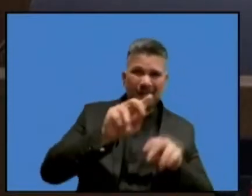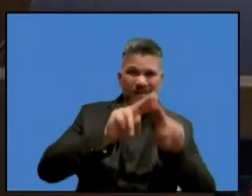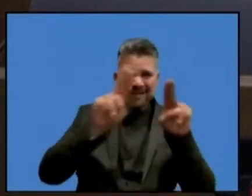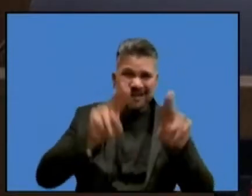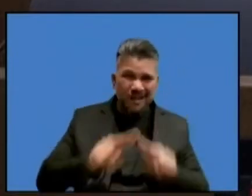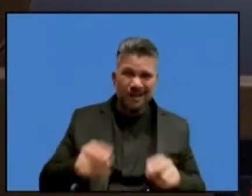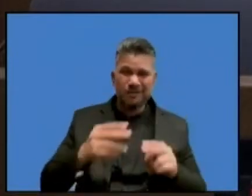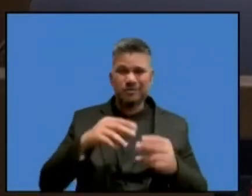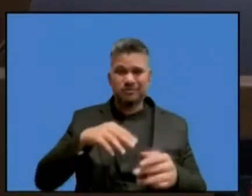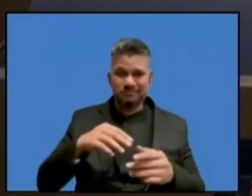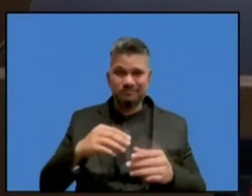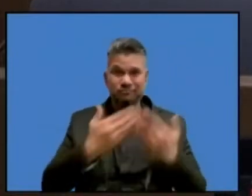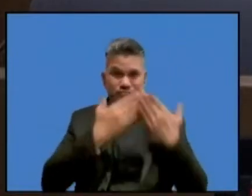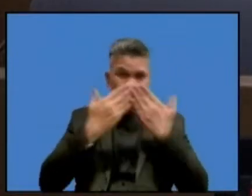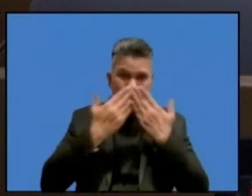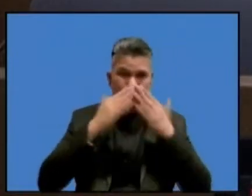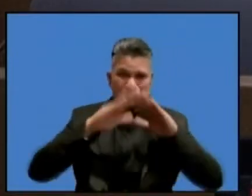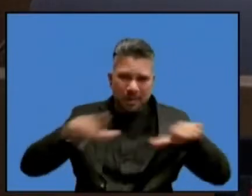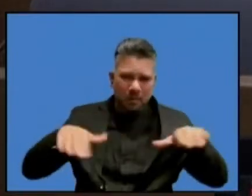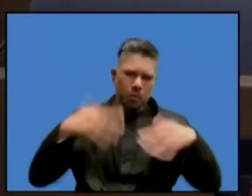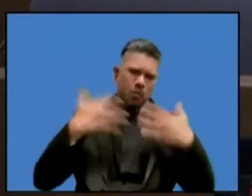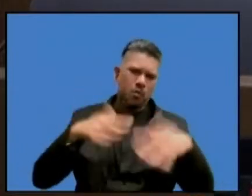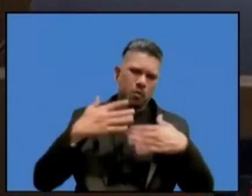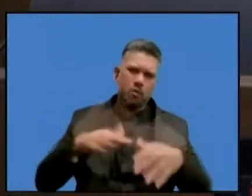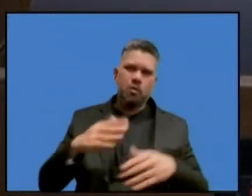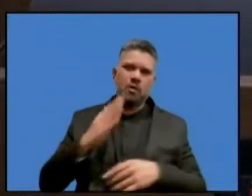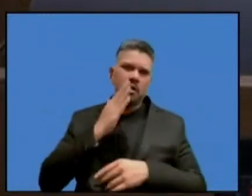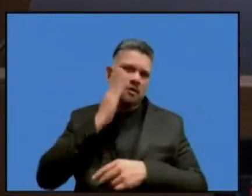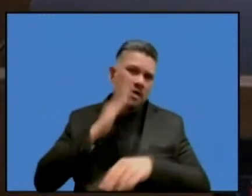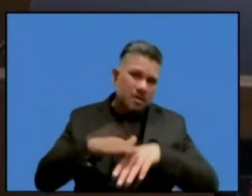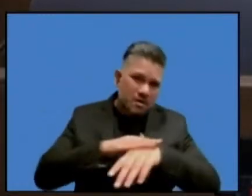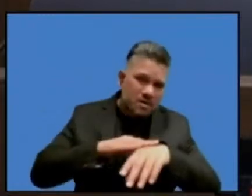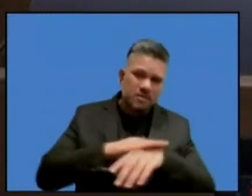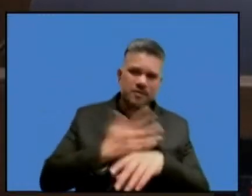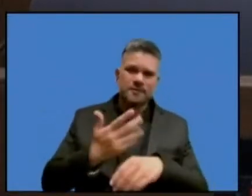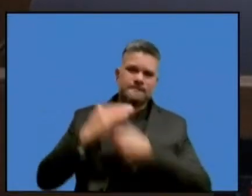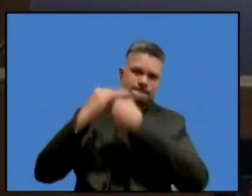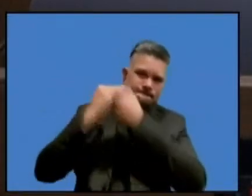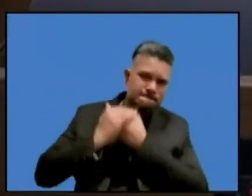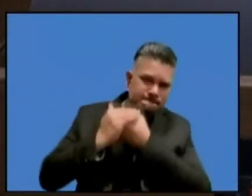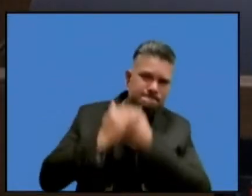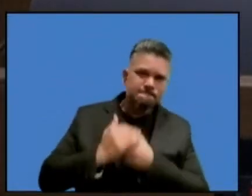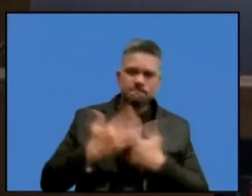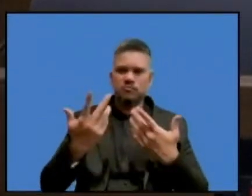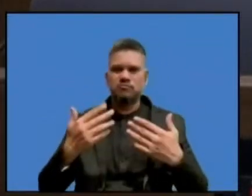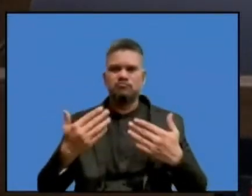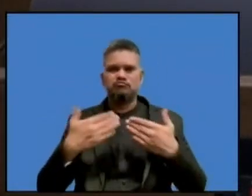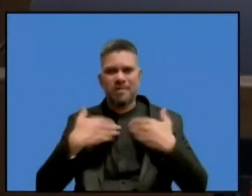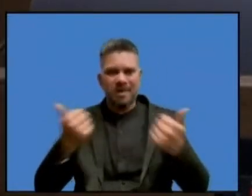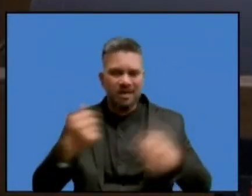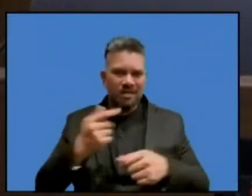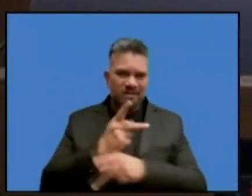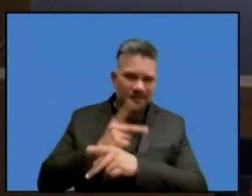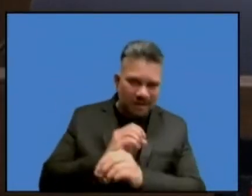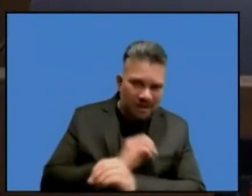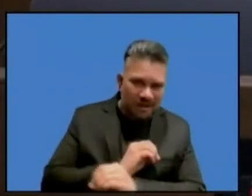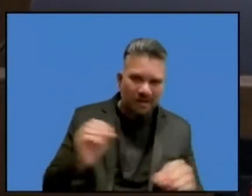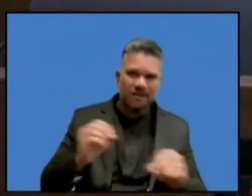discrimination, limited access to affordable healthcare, labor exploitation, social pressures and familial